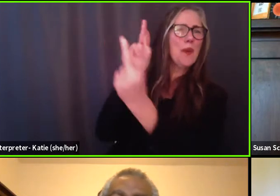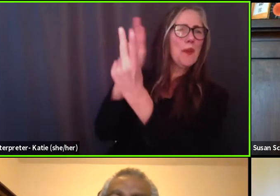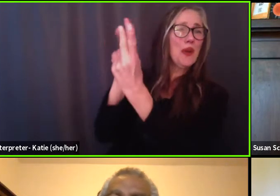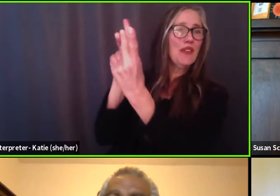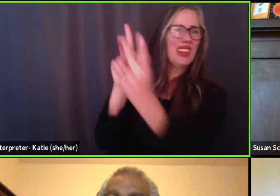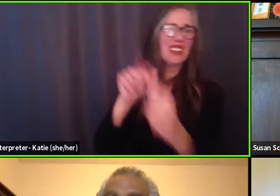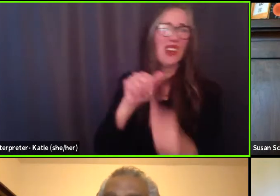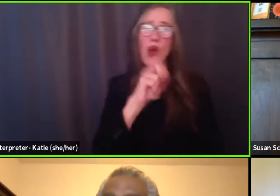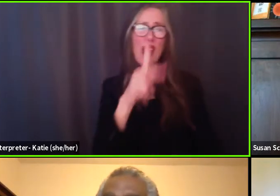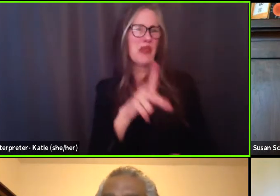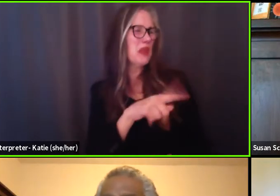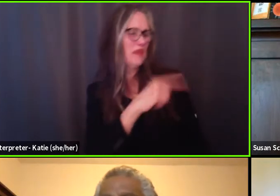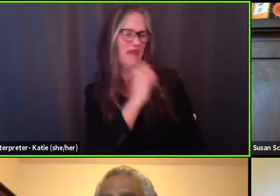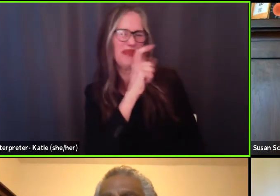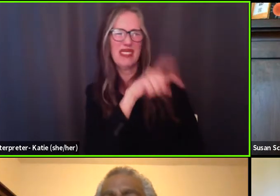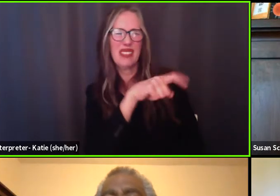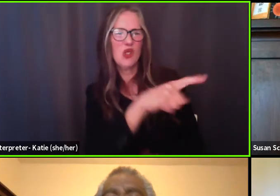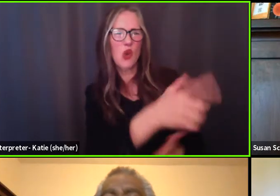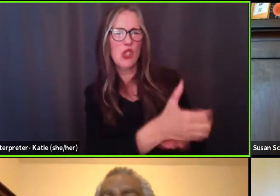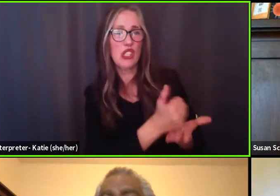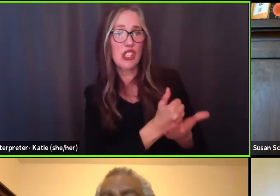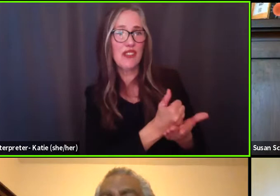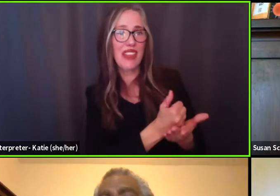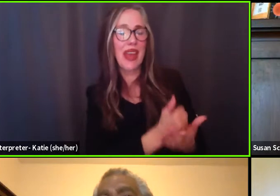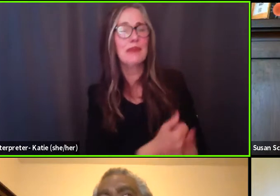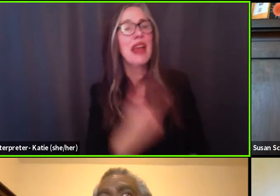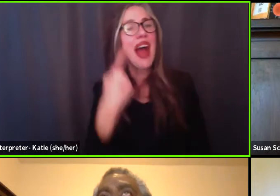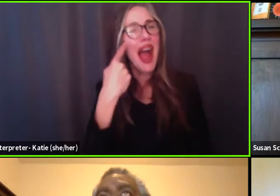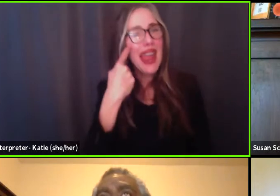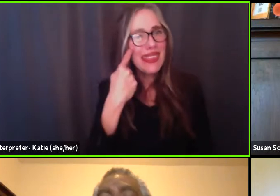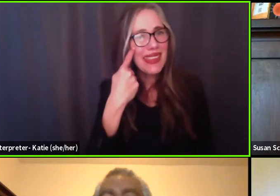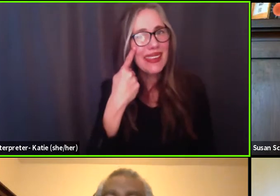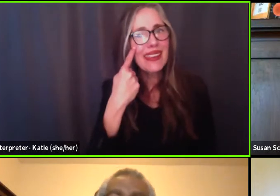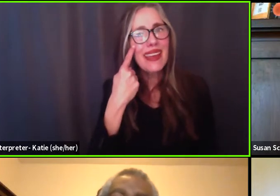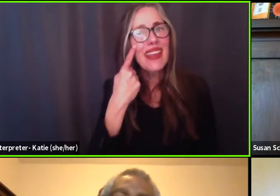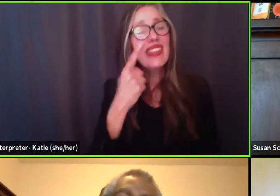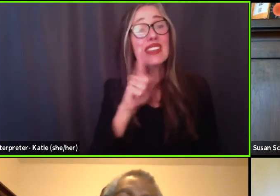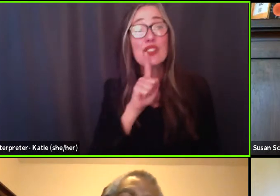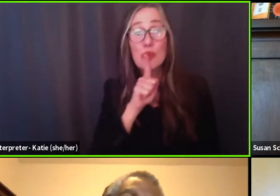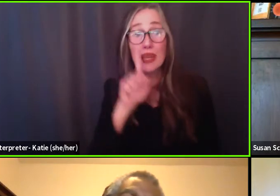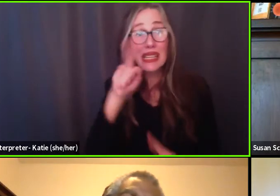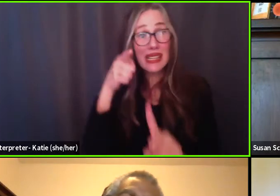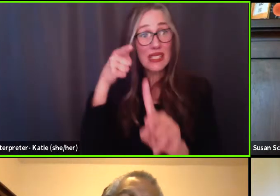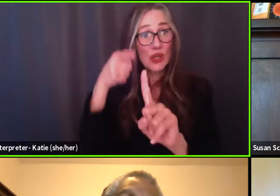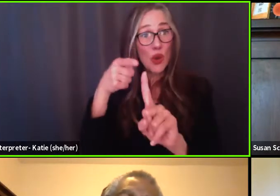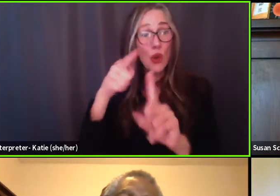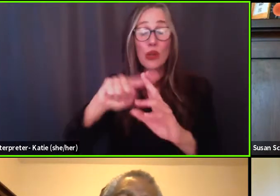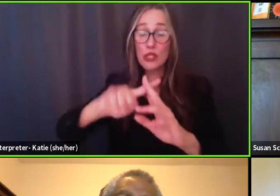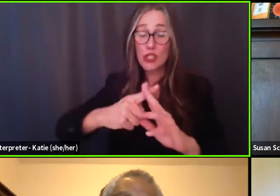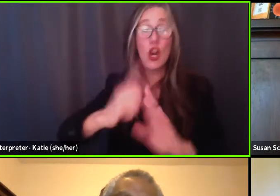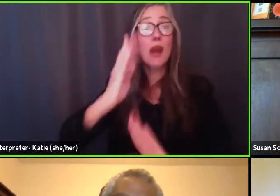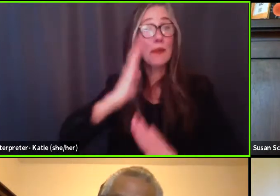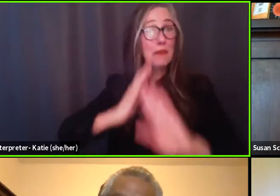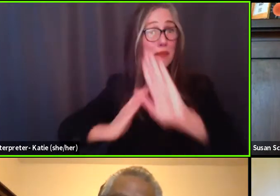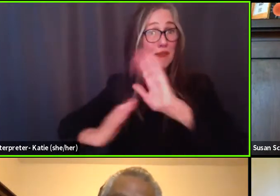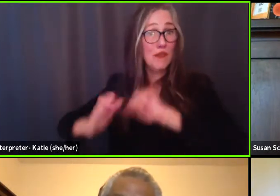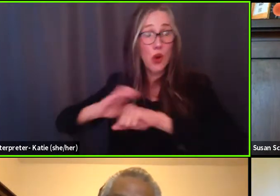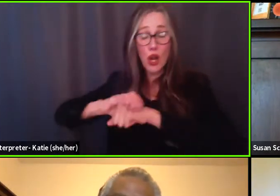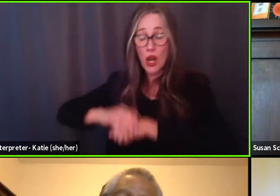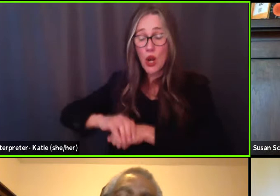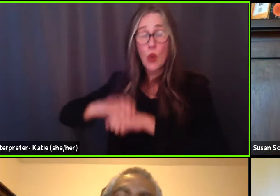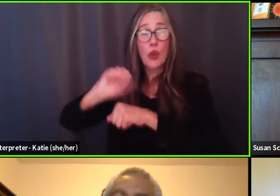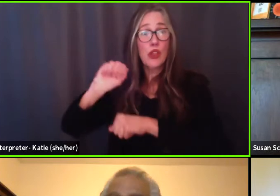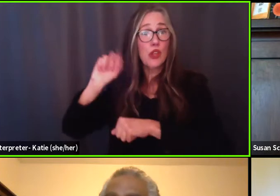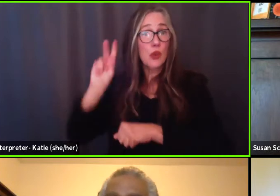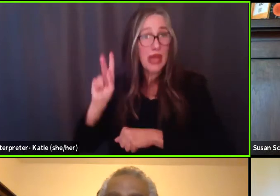from small beginnings it's rooted in the uk but among our goals is to start to stitch together an international community of